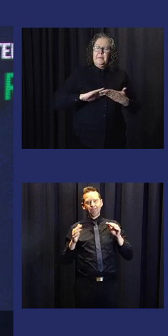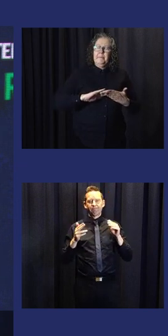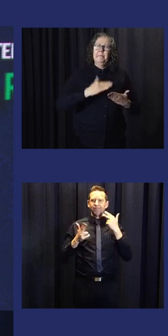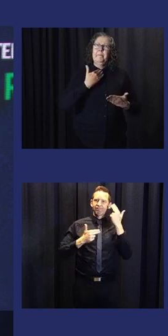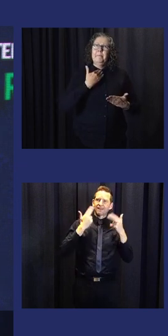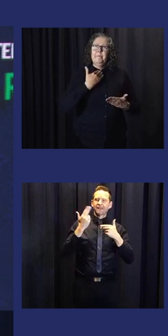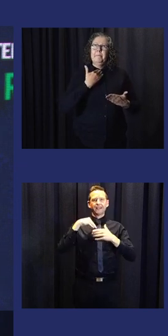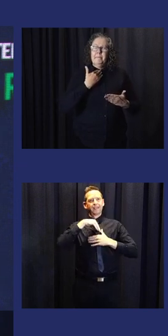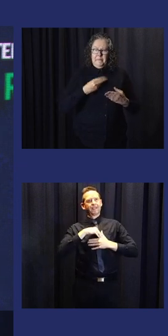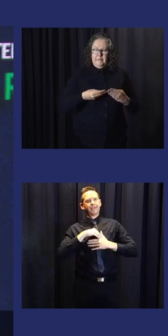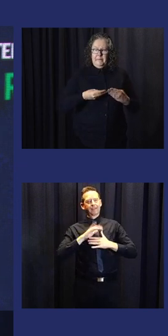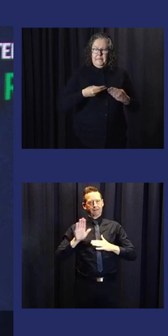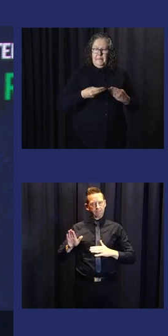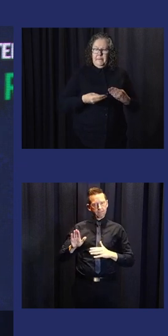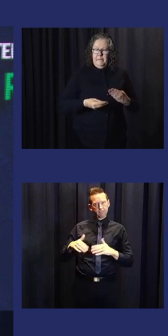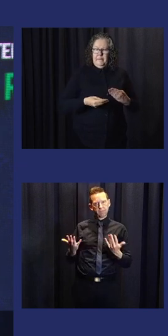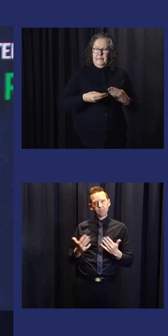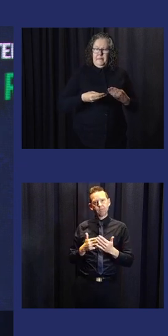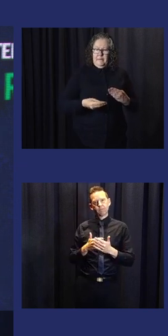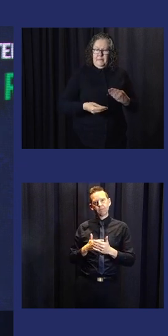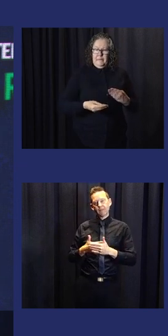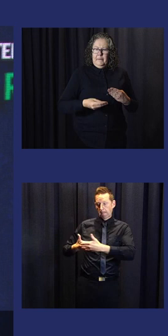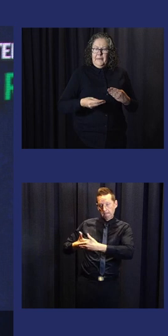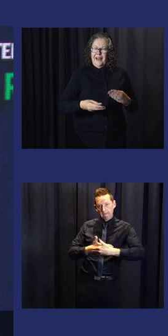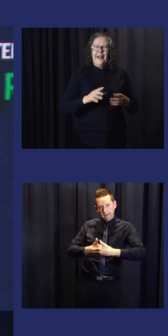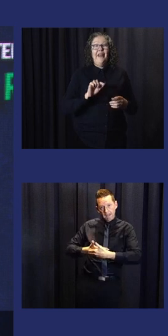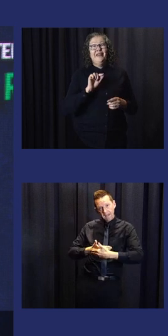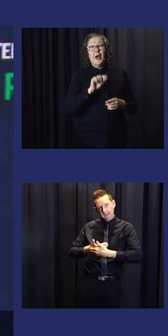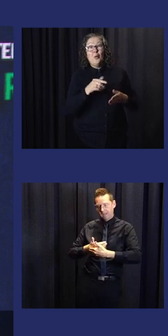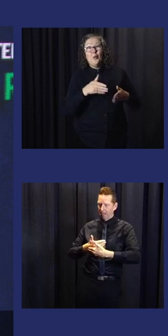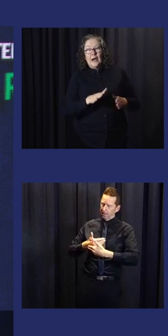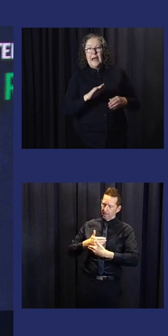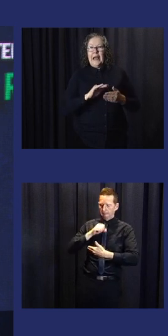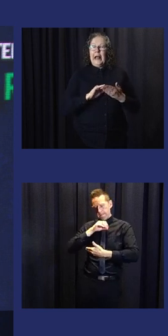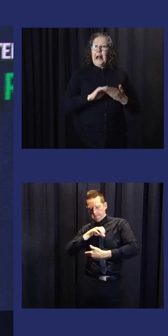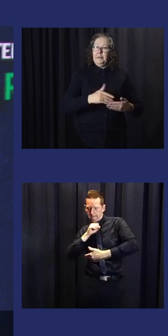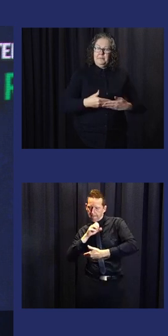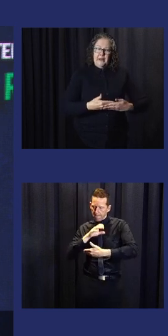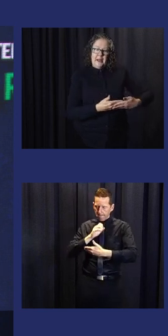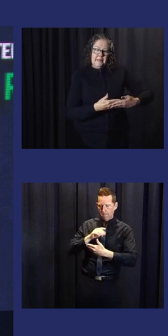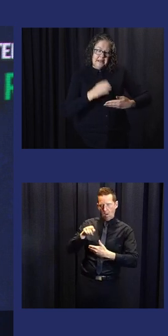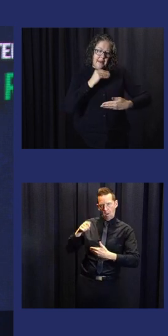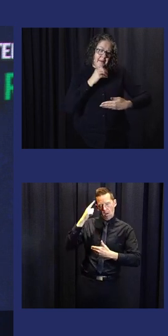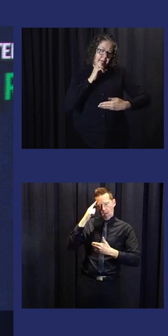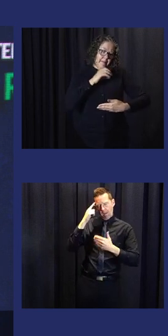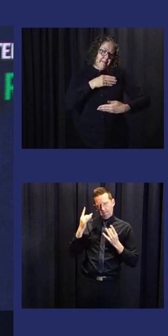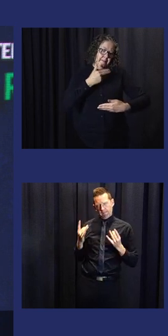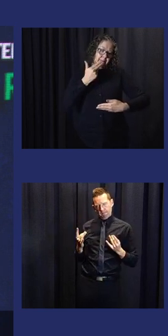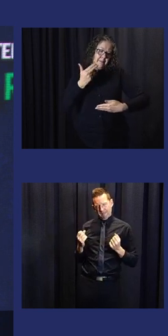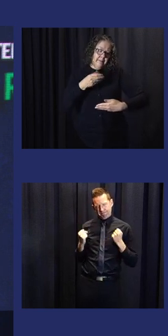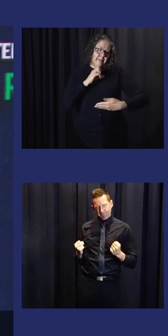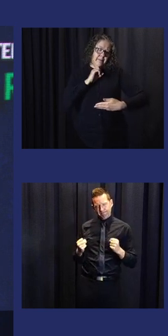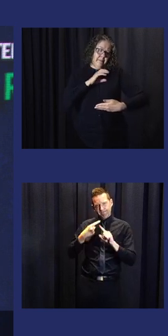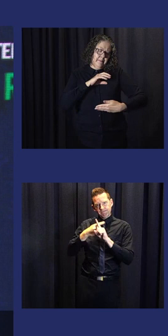yourself or to help put baby to sleep, save 100,000 of lives when the earthquake